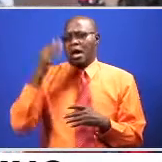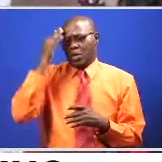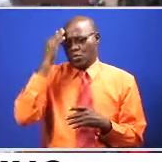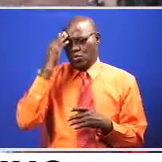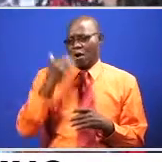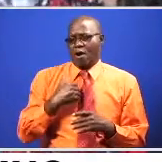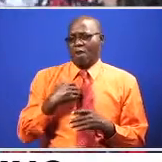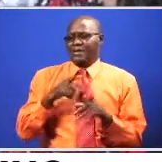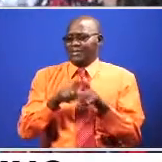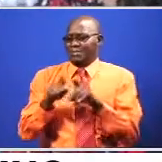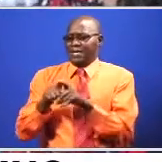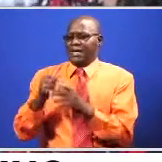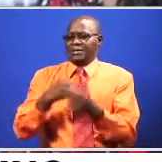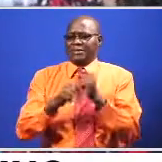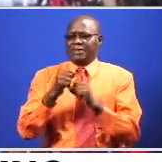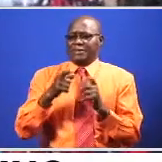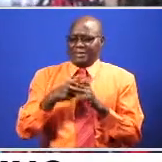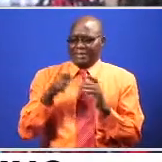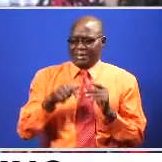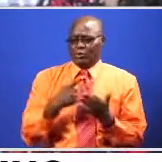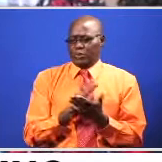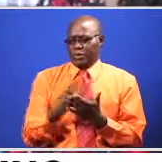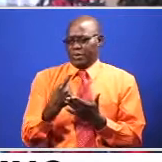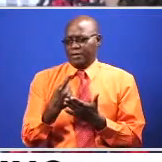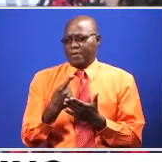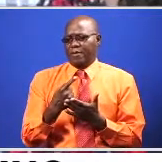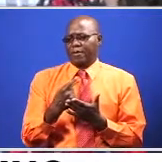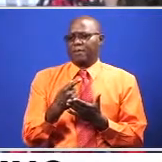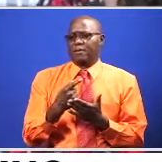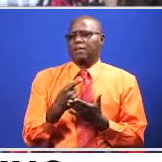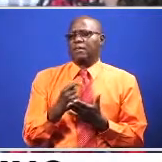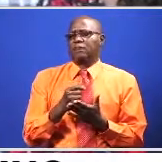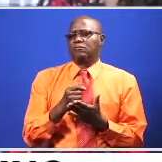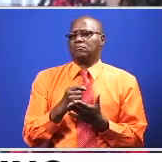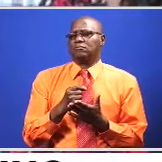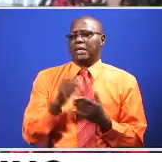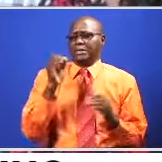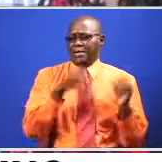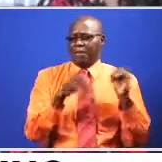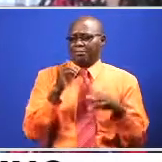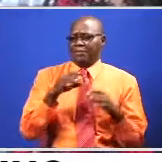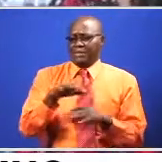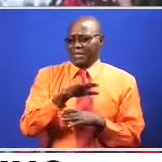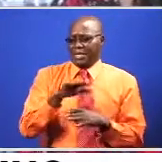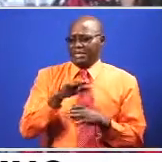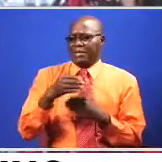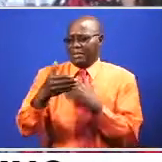a similar activity within the start of this week, especially at the dam site, where we placed close to 3,000 seedlings.